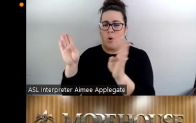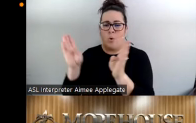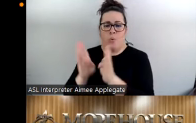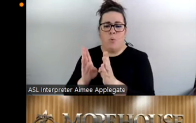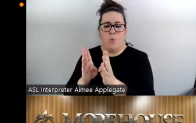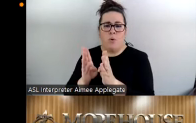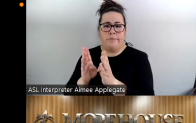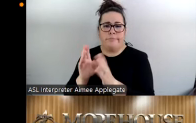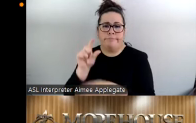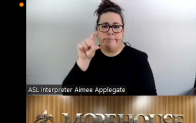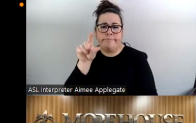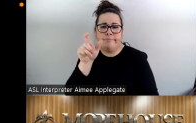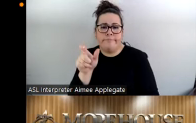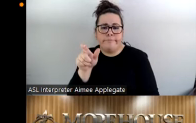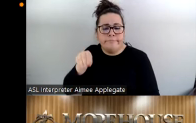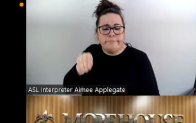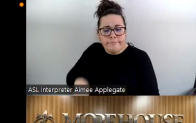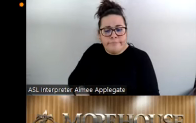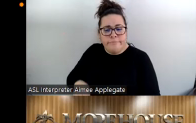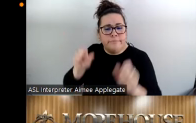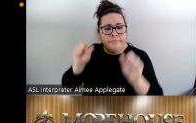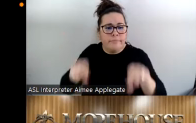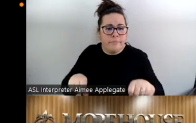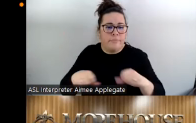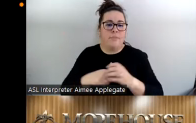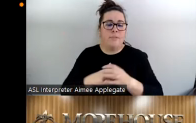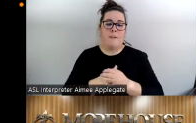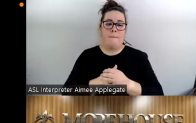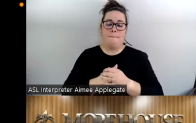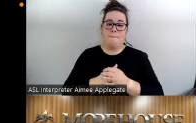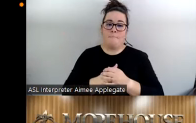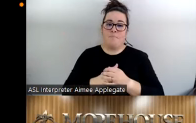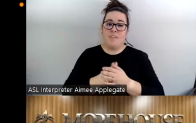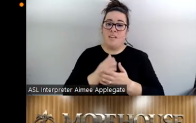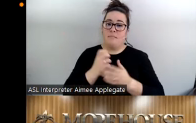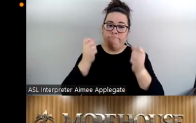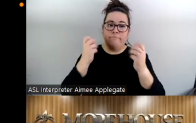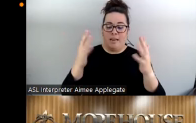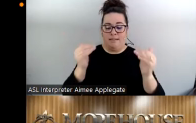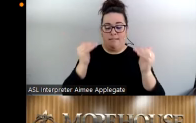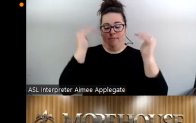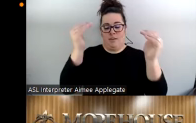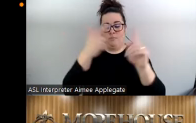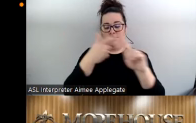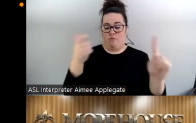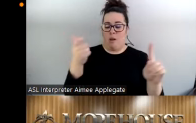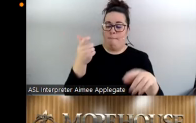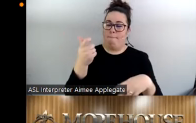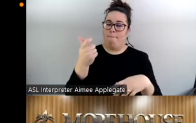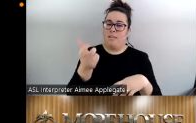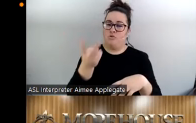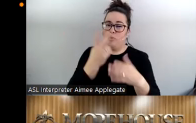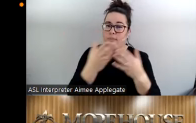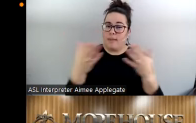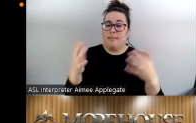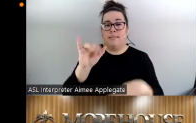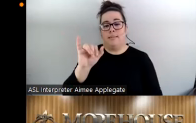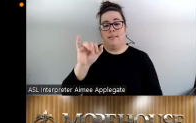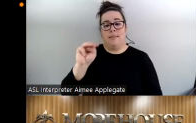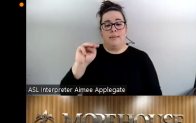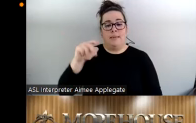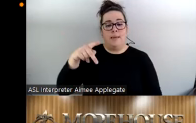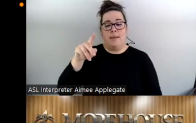amazing advancements. And a lot of them came from two particular techniques. The first one being a word embedding. So you could represent then